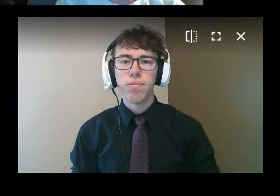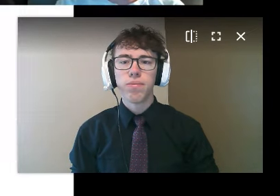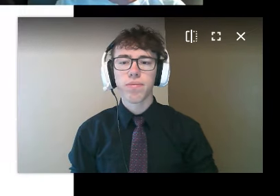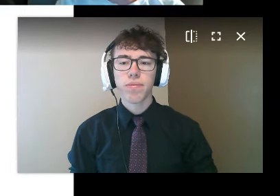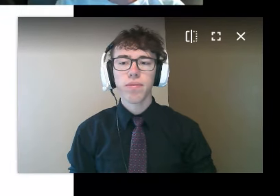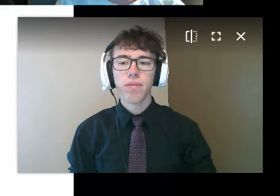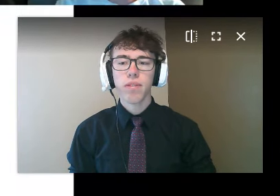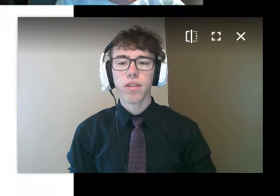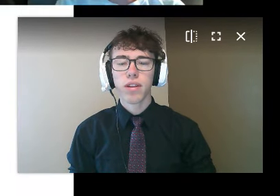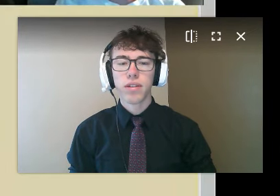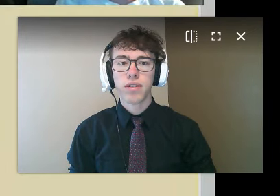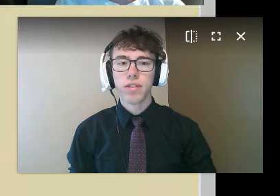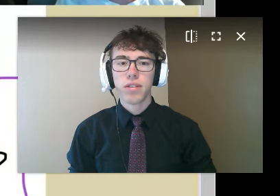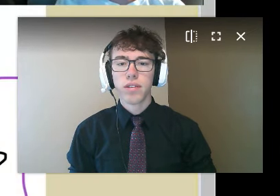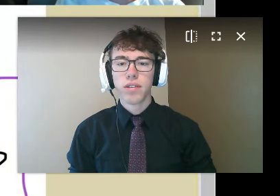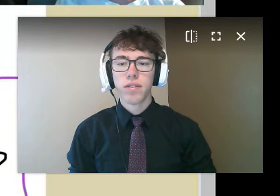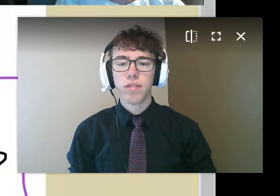We worked